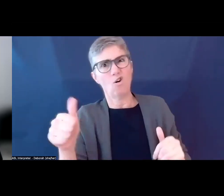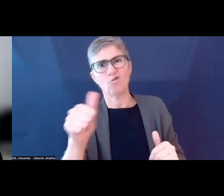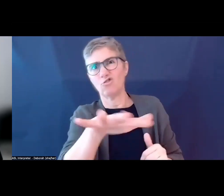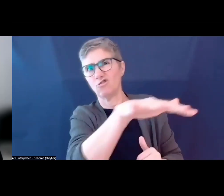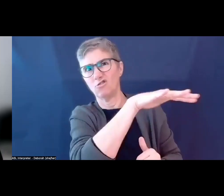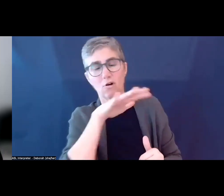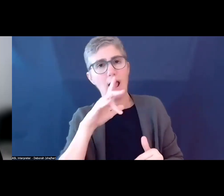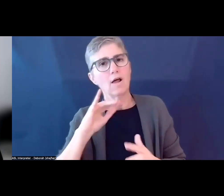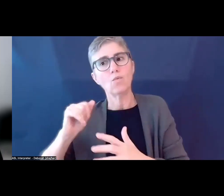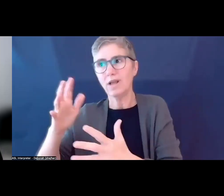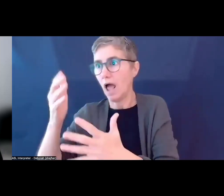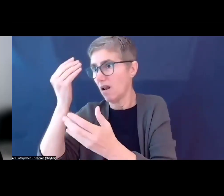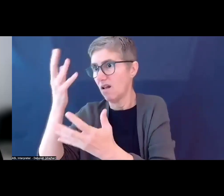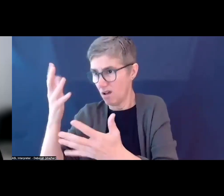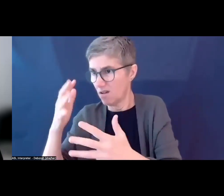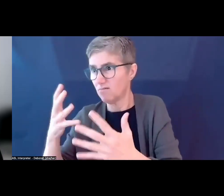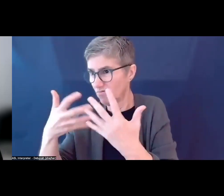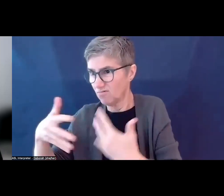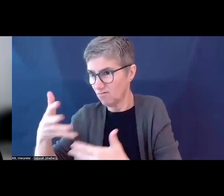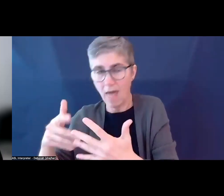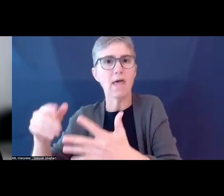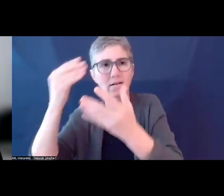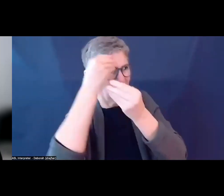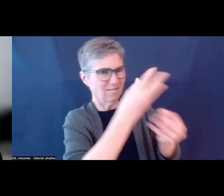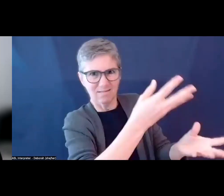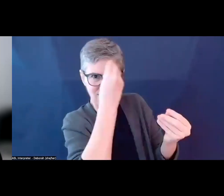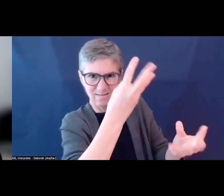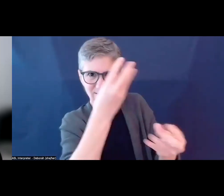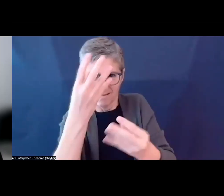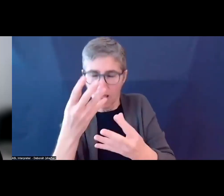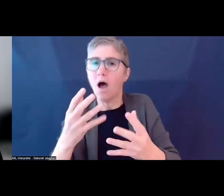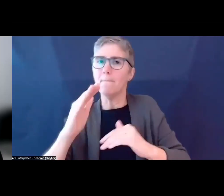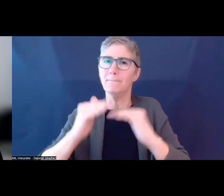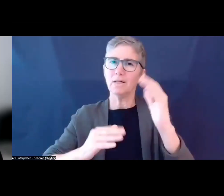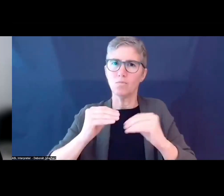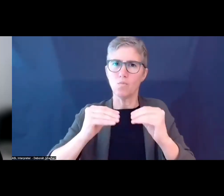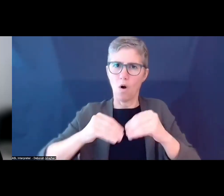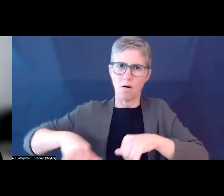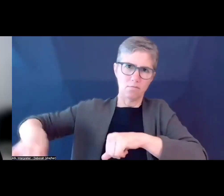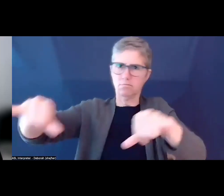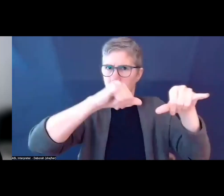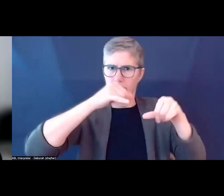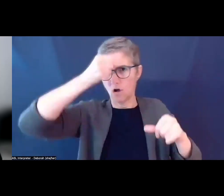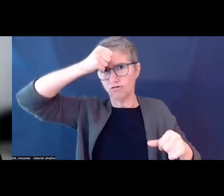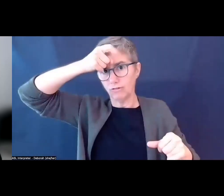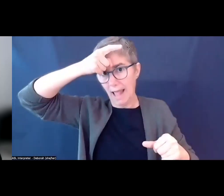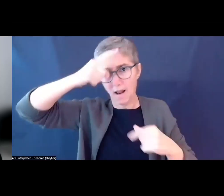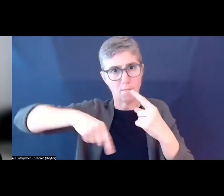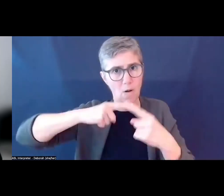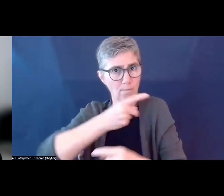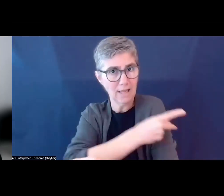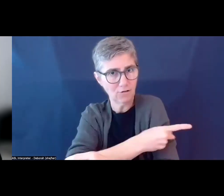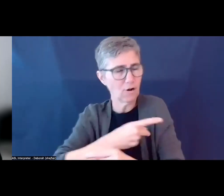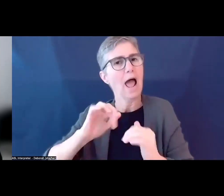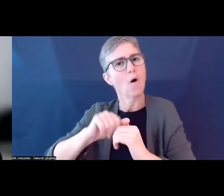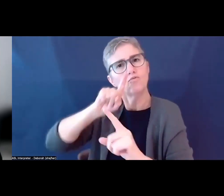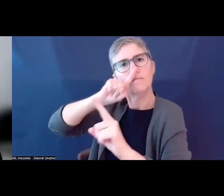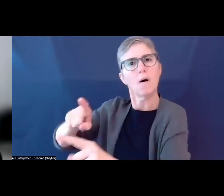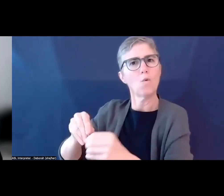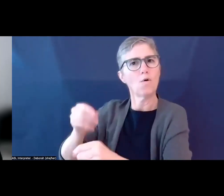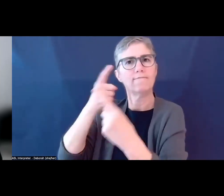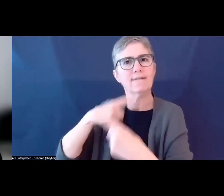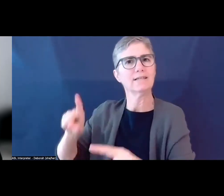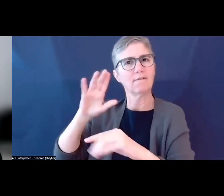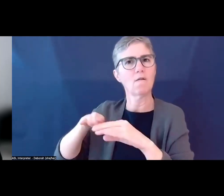real time helped us build understanding with the patient's behavior and respond more effectively on the